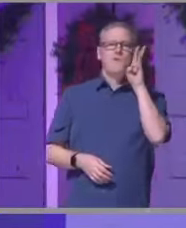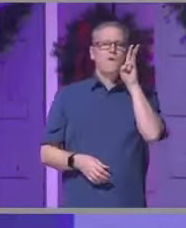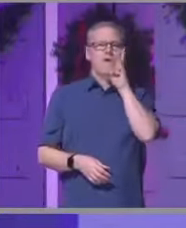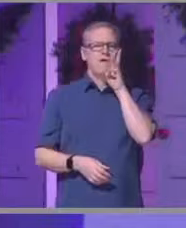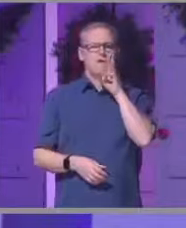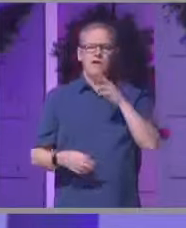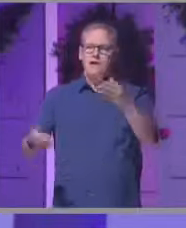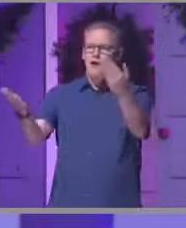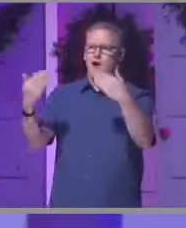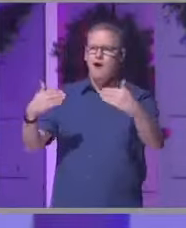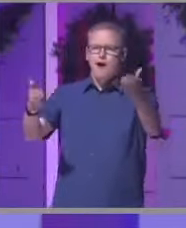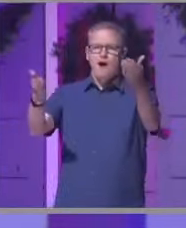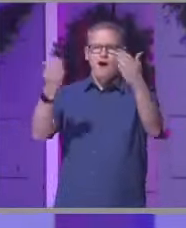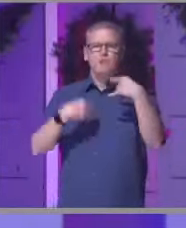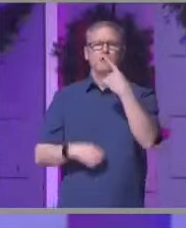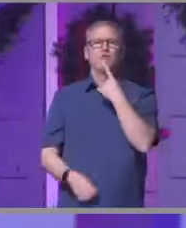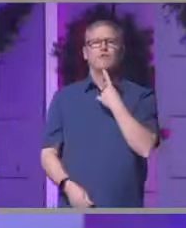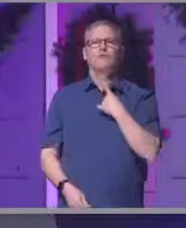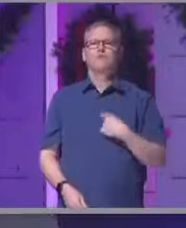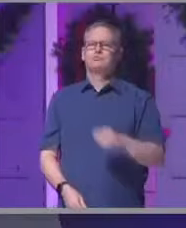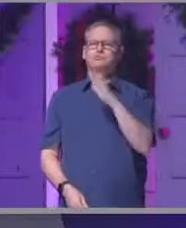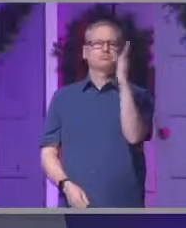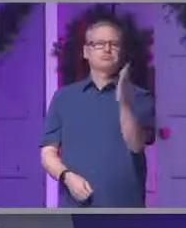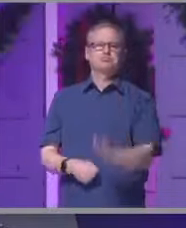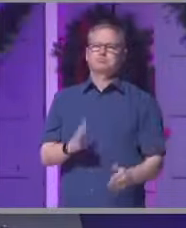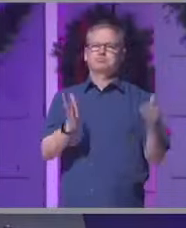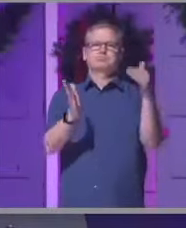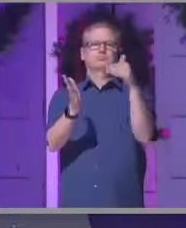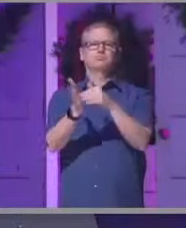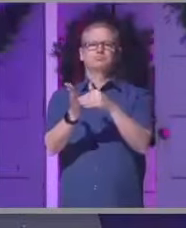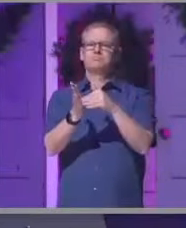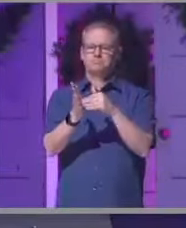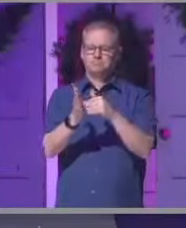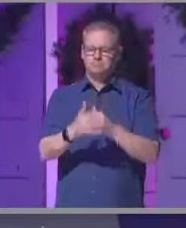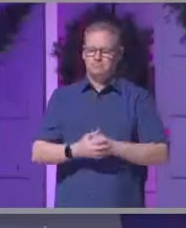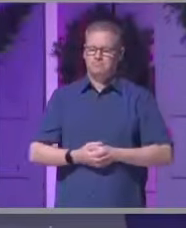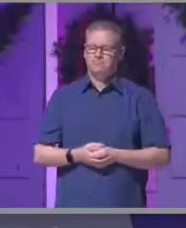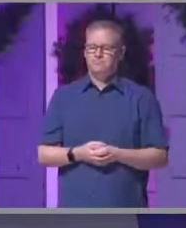water, come and thirst no more.